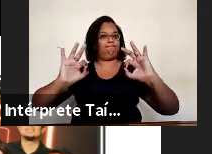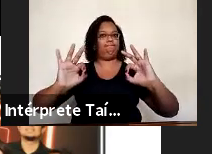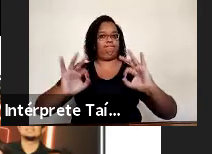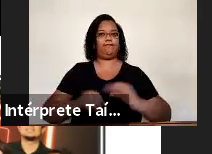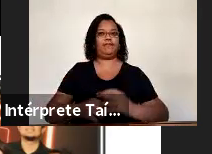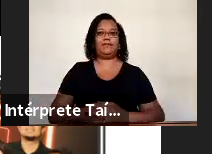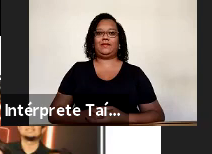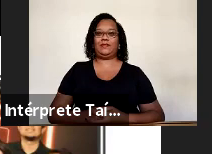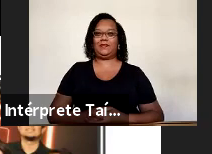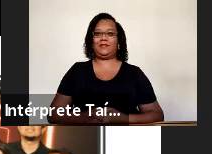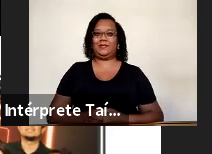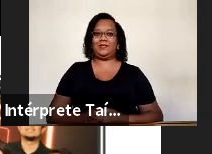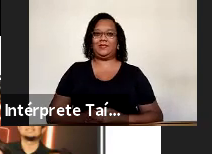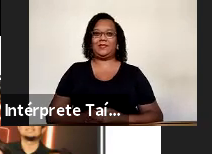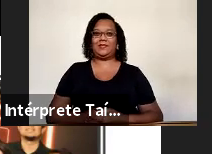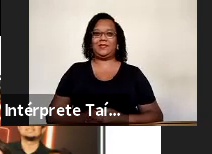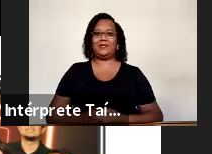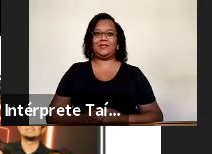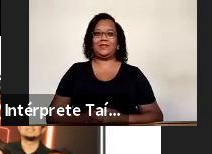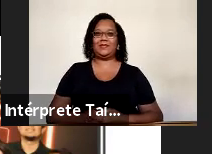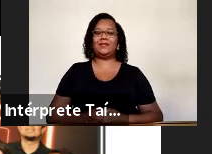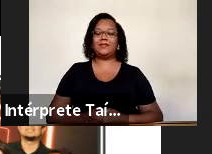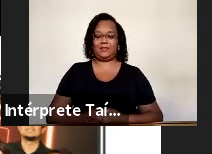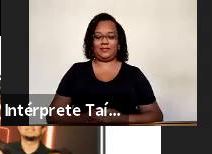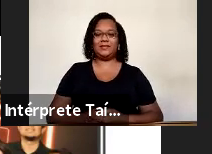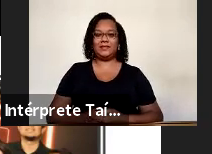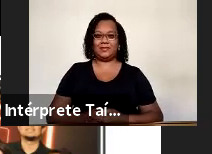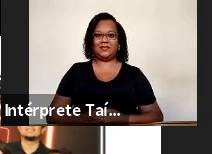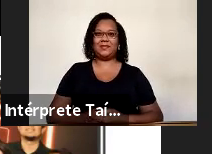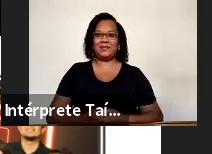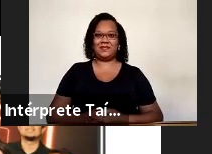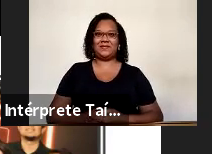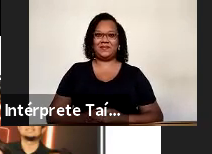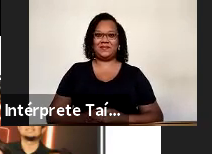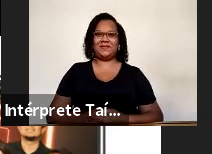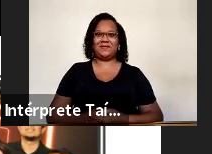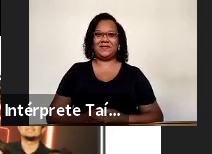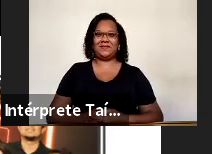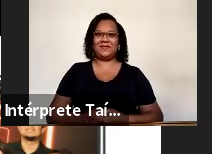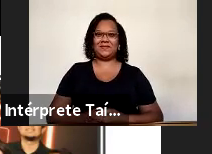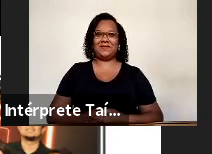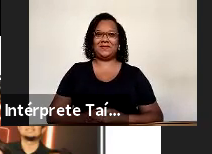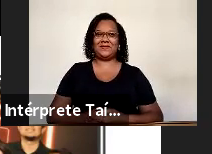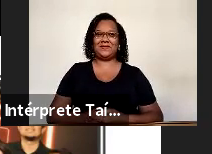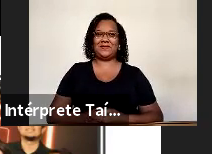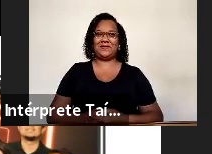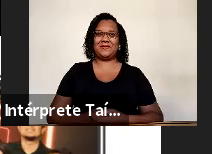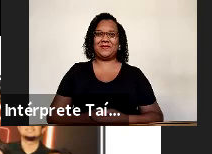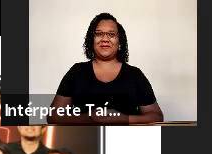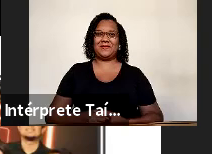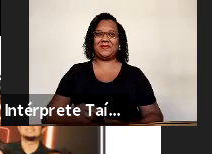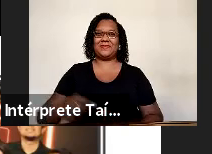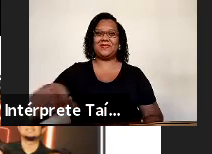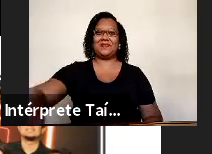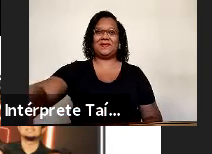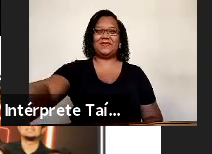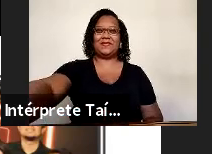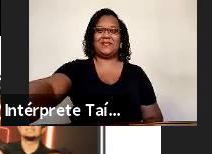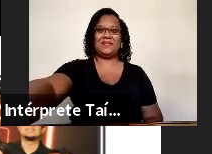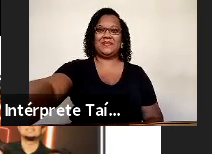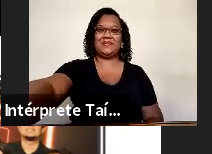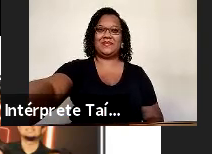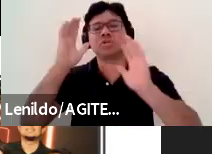And there we go, it's over. All of a sudden, all those months in preparation and all